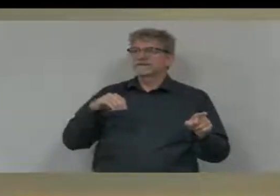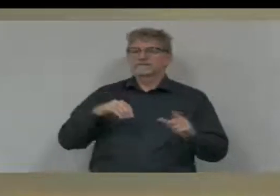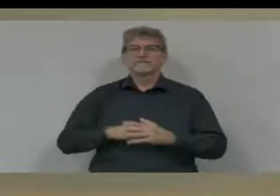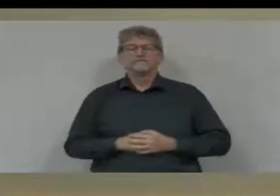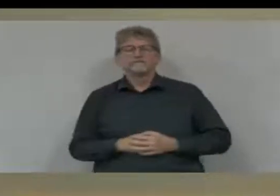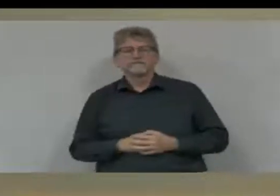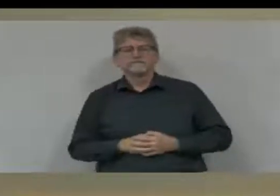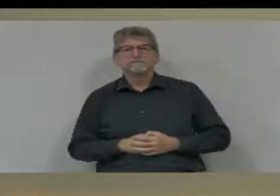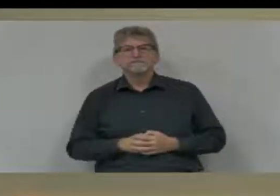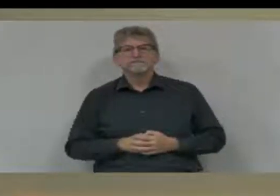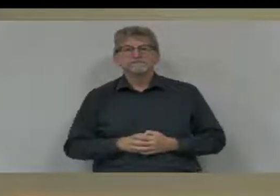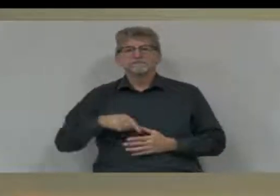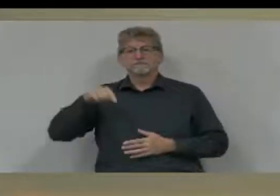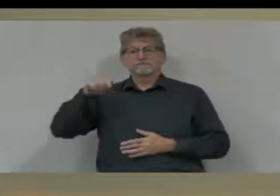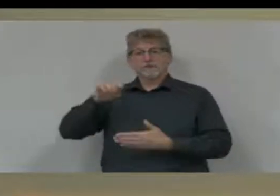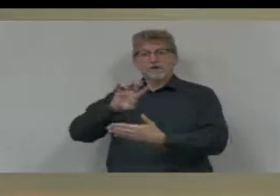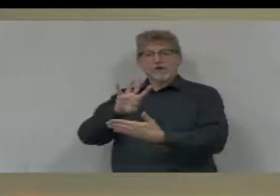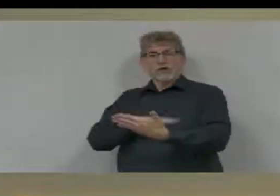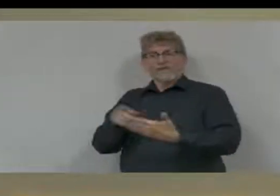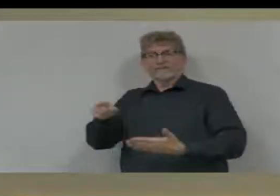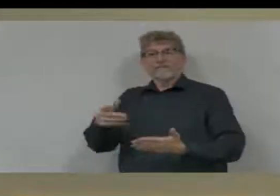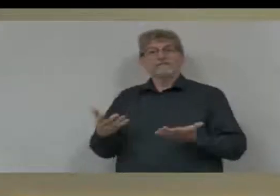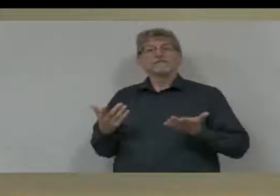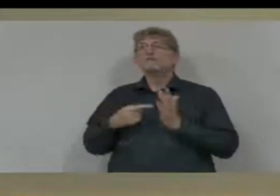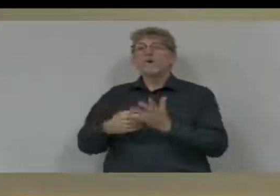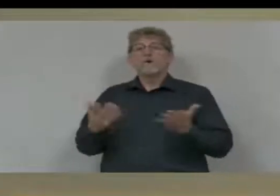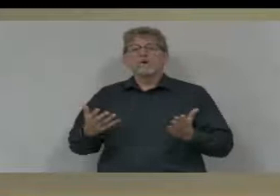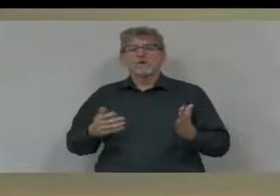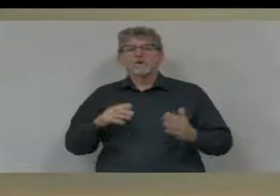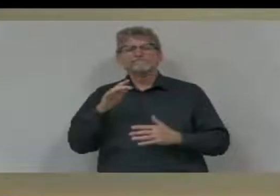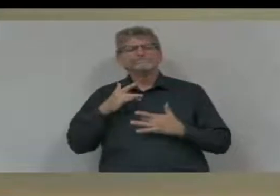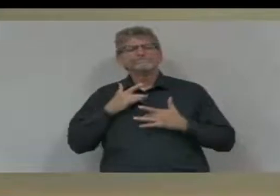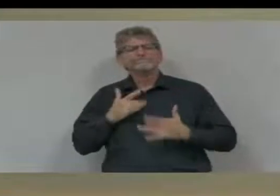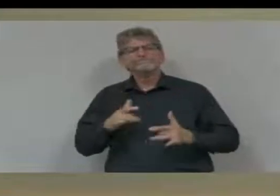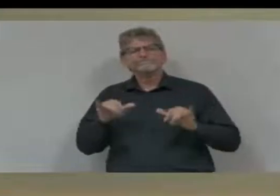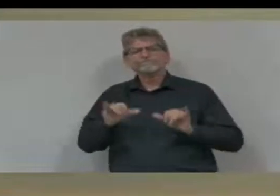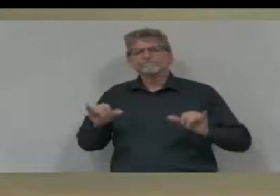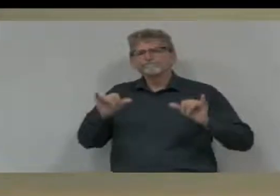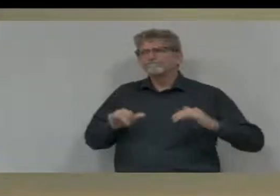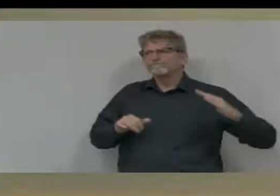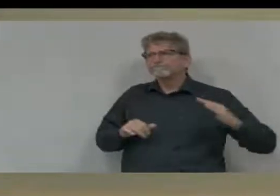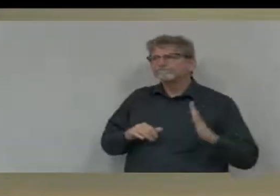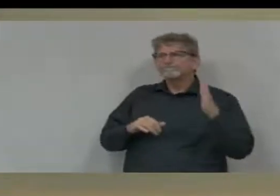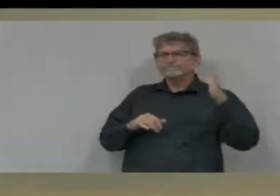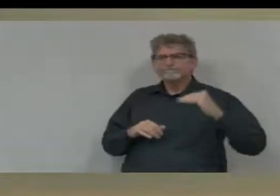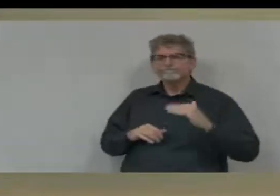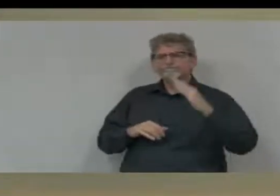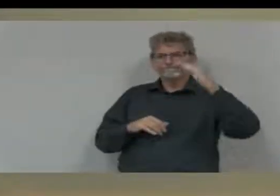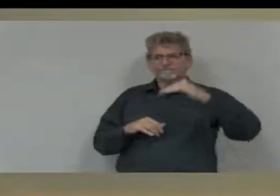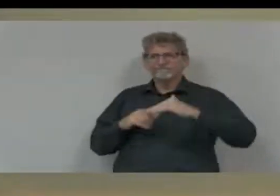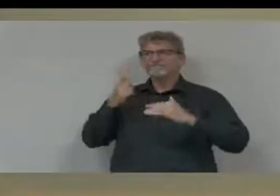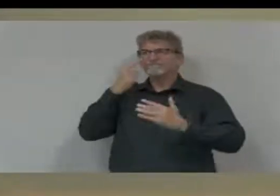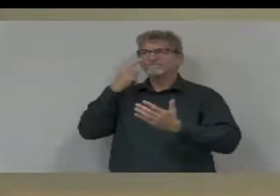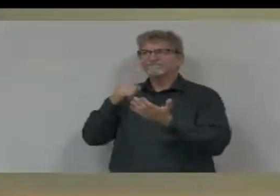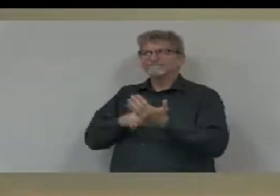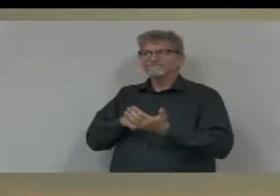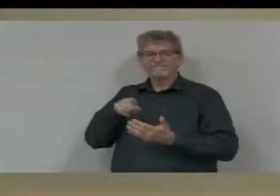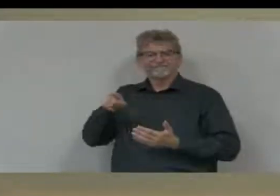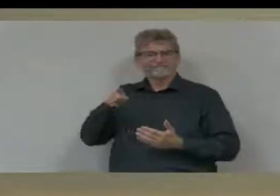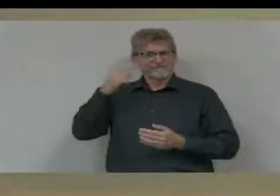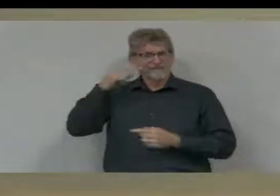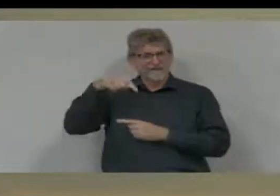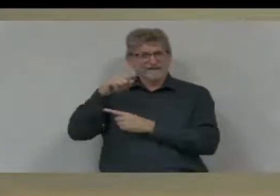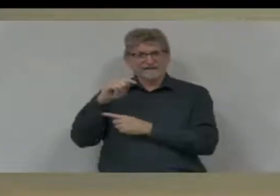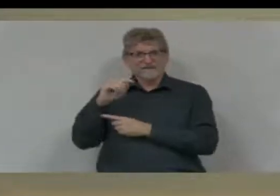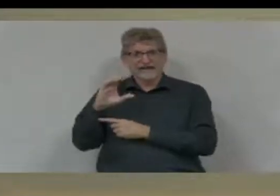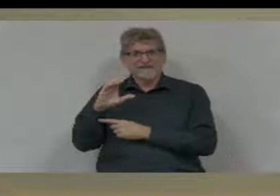This graph shows our trends in percent positivity, and as you can see, we've also seen a recent uptick in our percent positivity to its current level